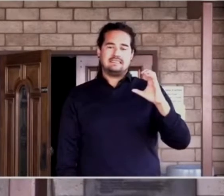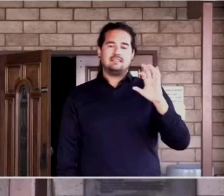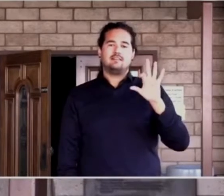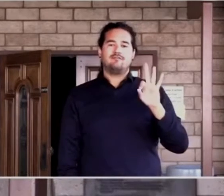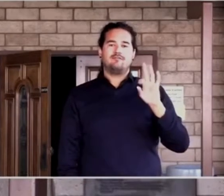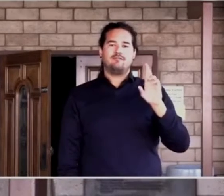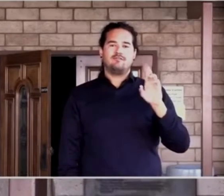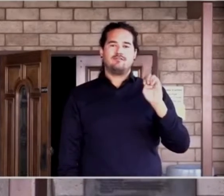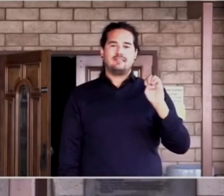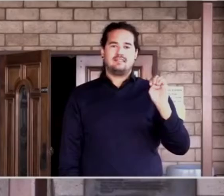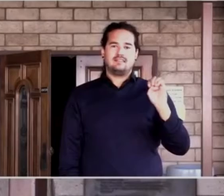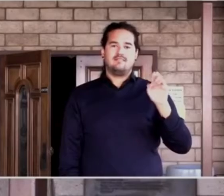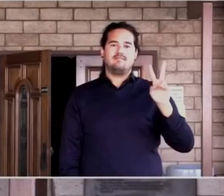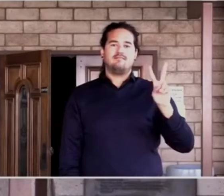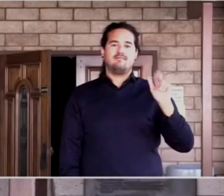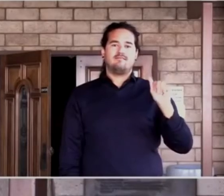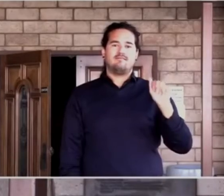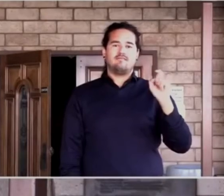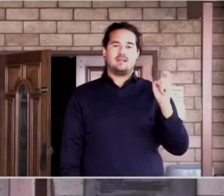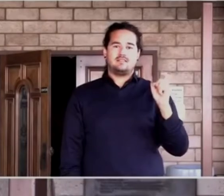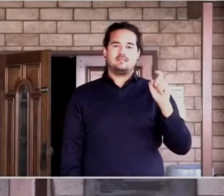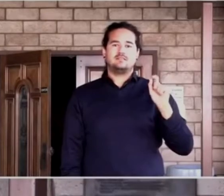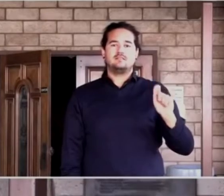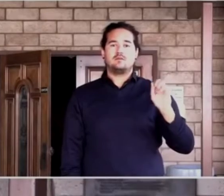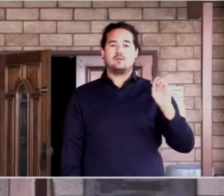freevax.org. Thank you very much.